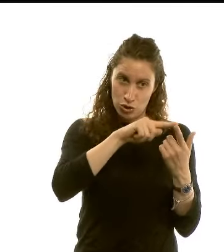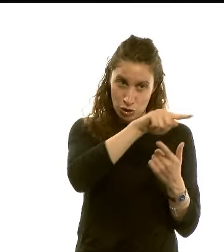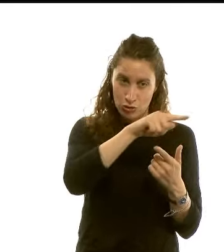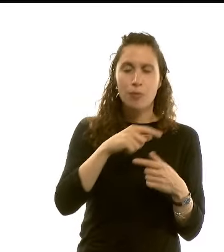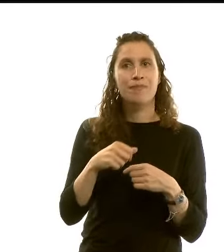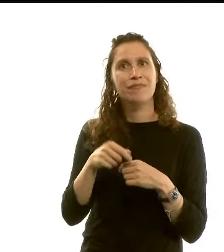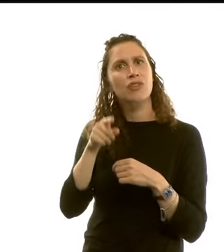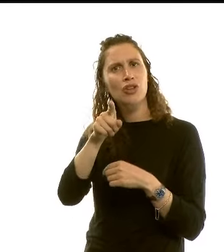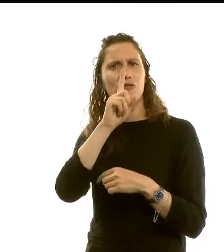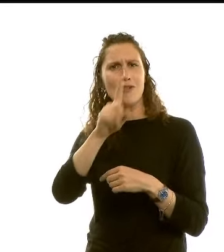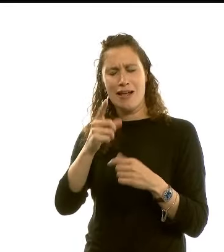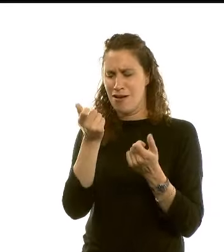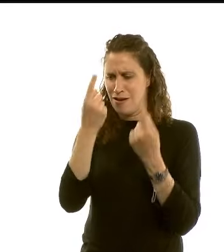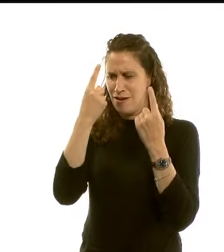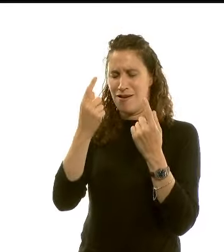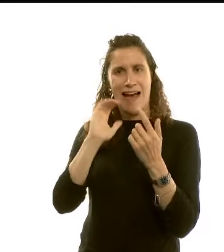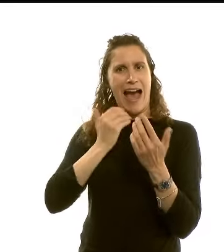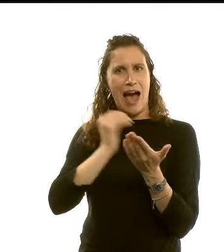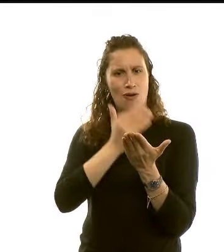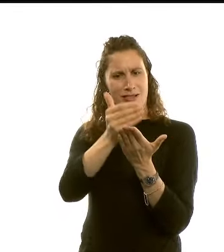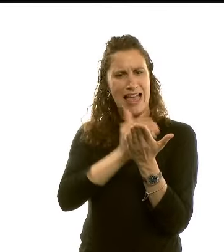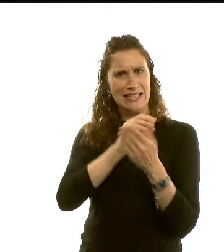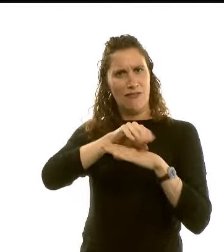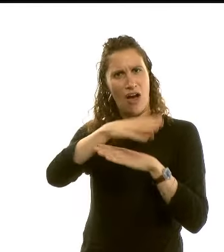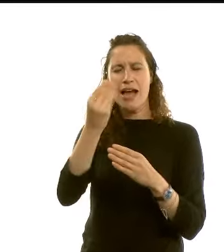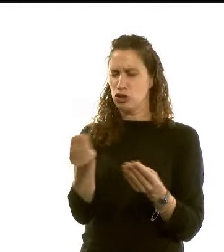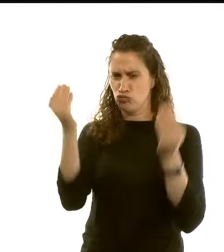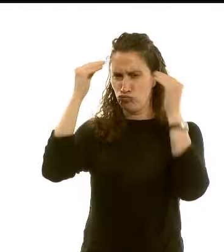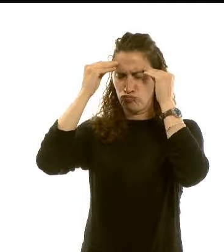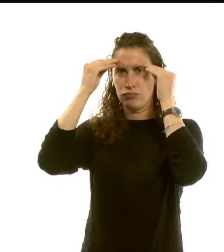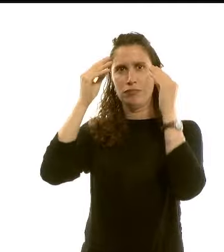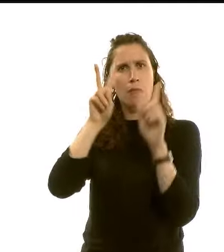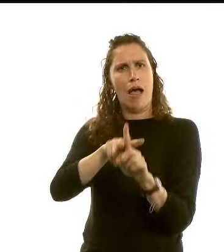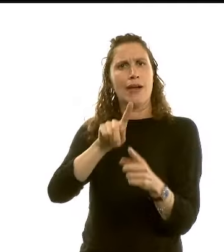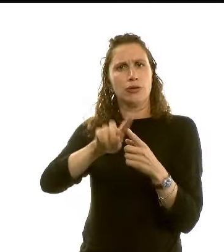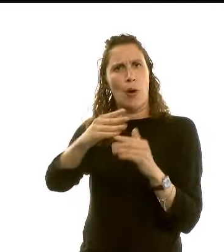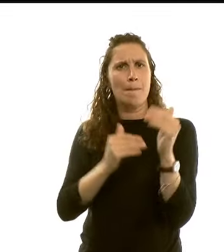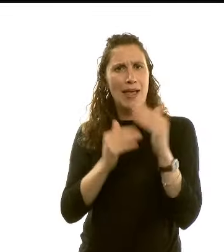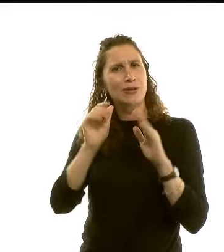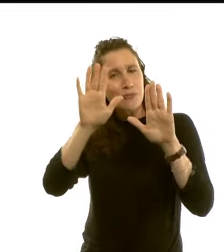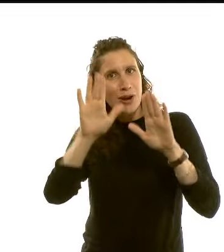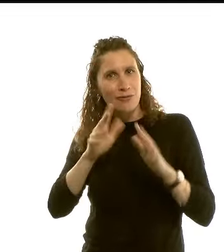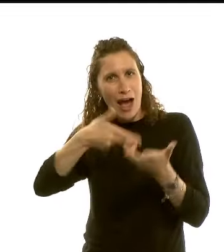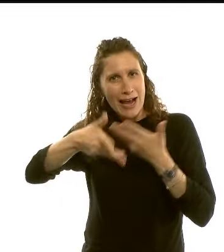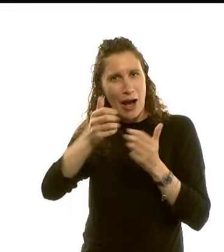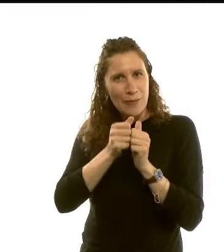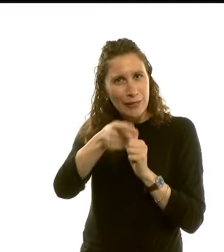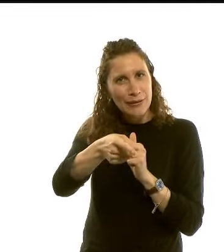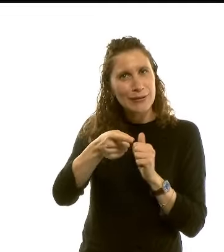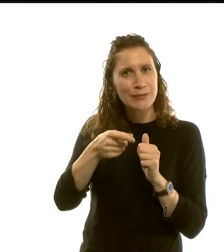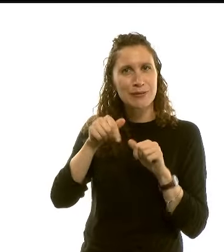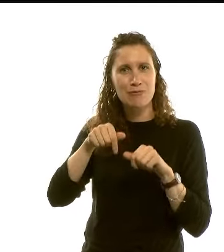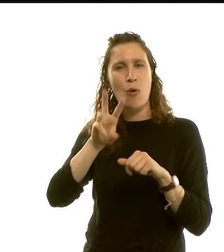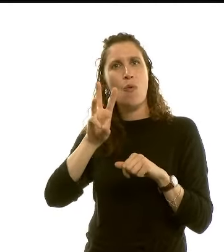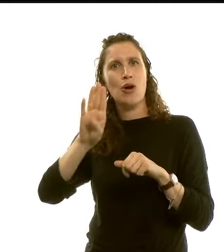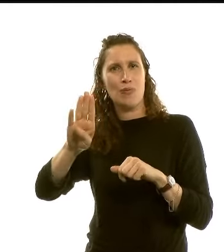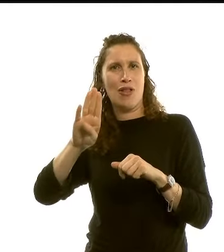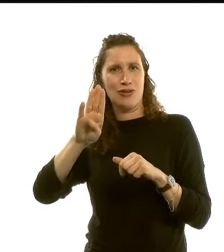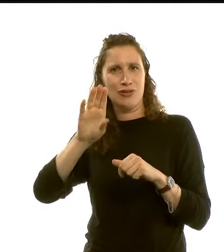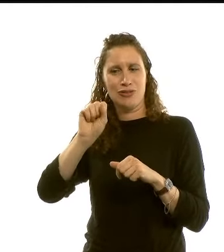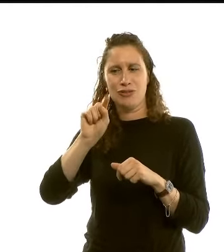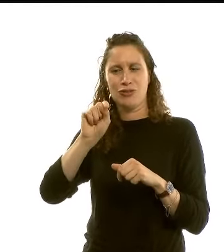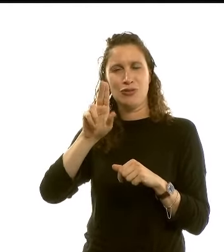really took the lessons that we spoke about and the tips and applied to your build, so well done. It's been wonderful to hang out here with you at the Warner Brothers Studio Tour